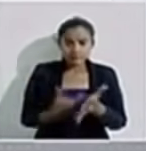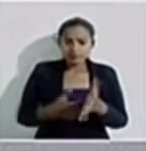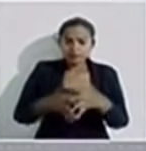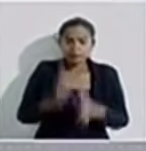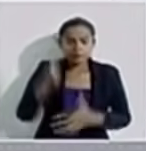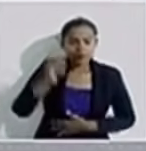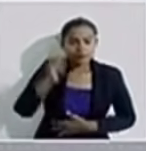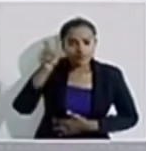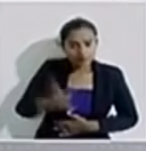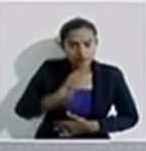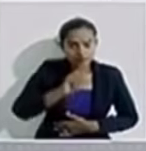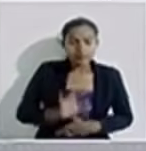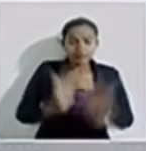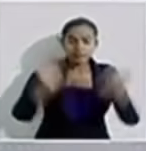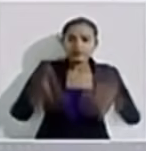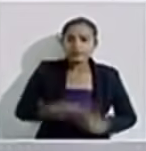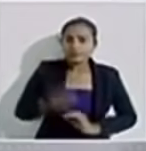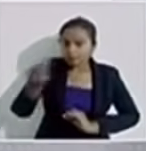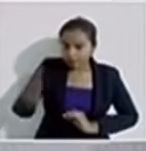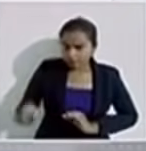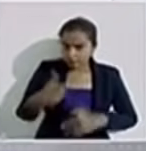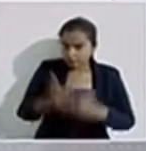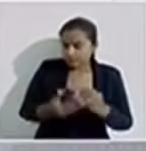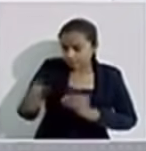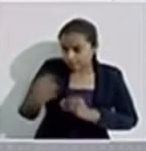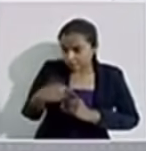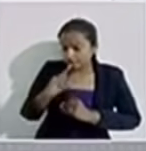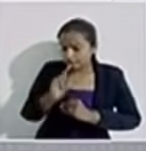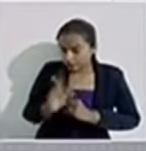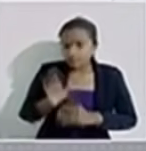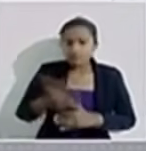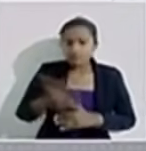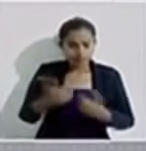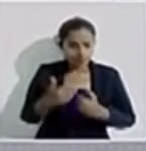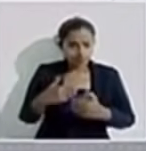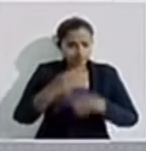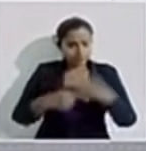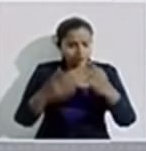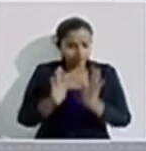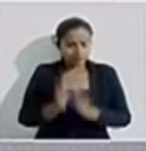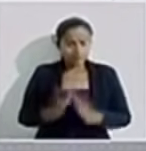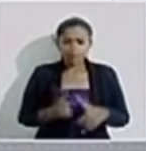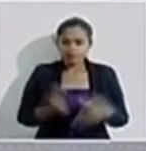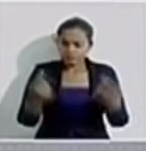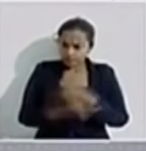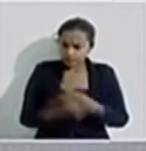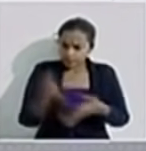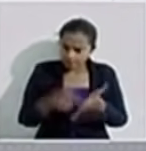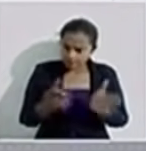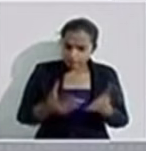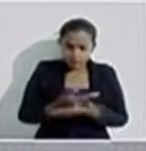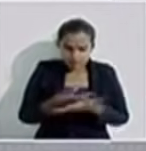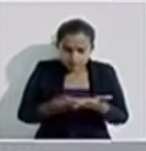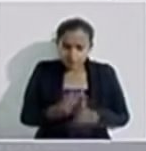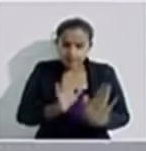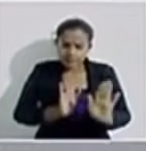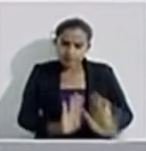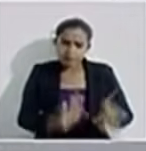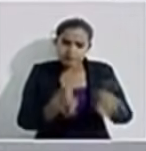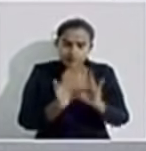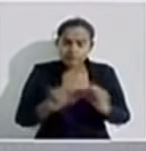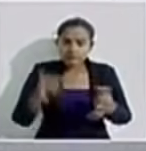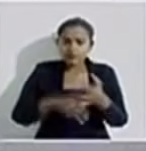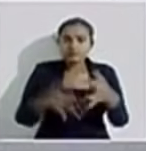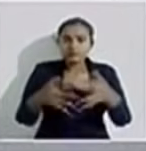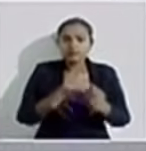of the company says his company is only contracted for the design and maintenance of the software, adding that it is the